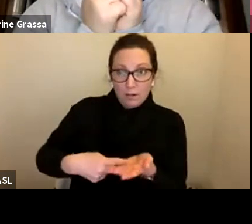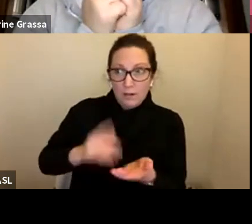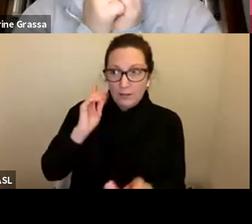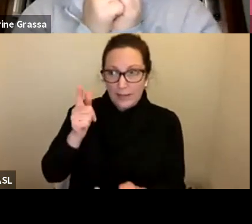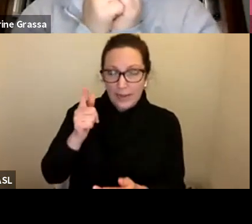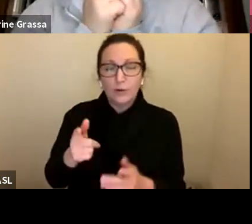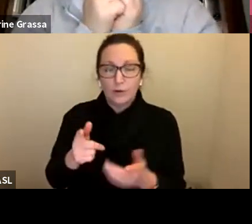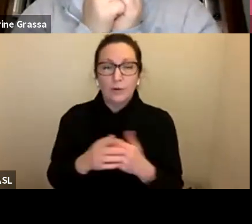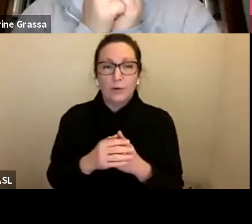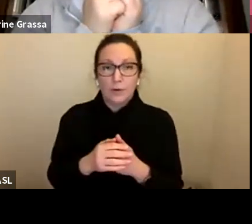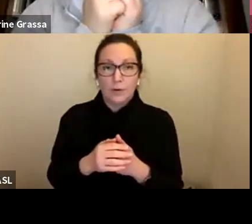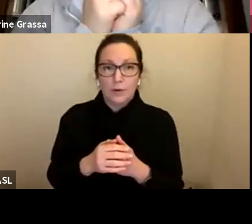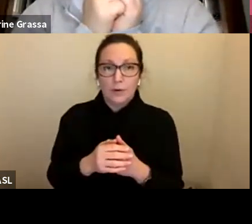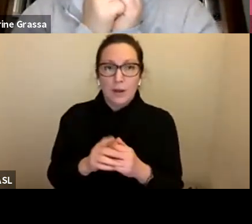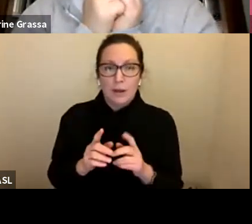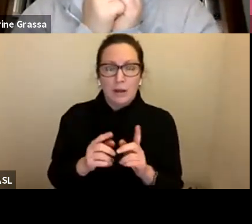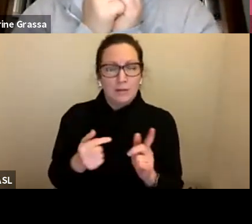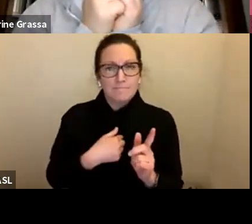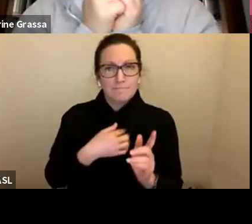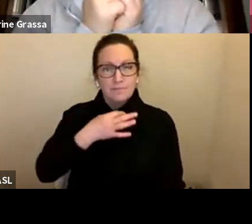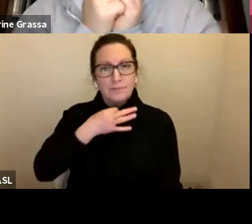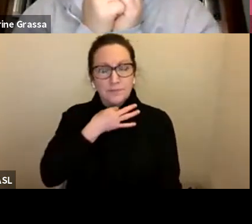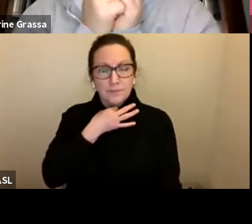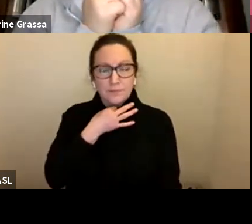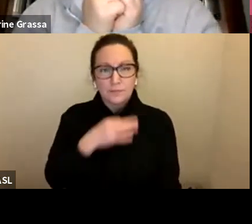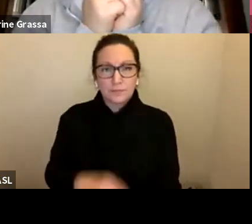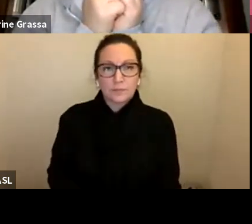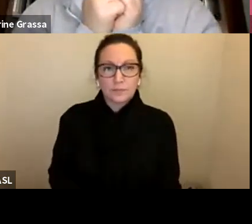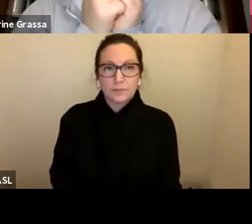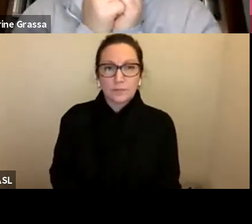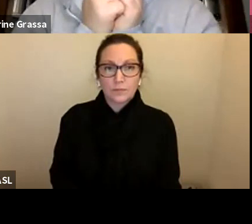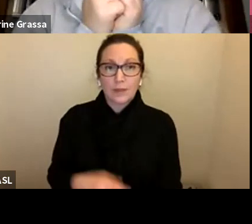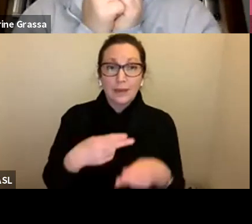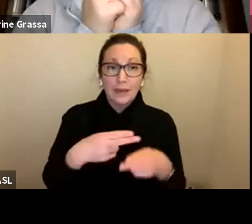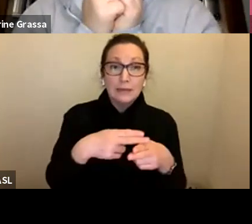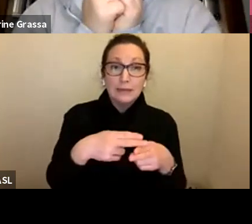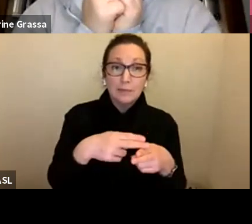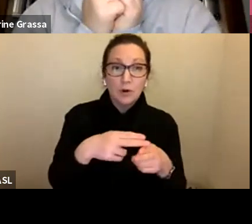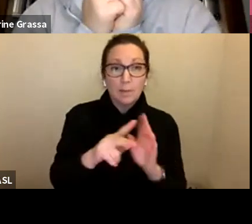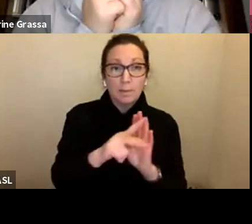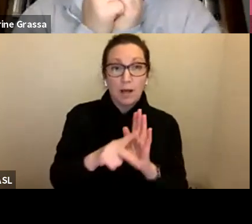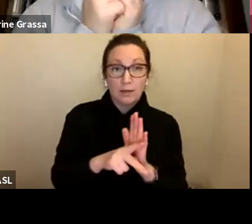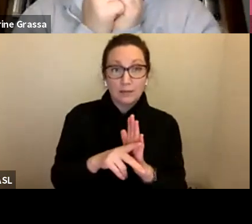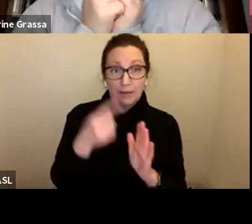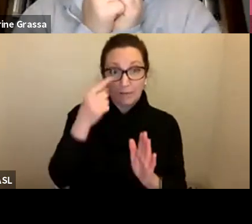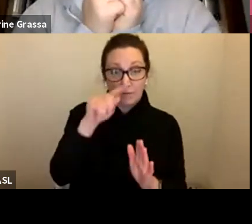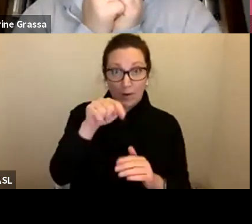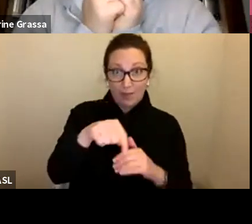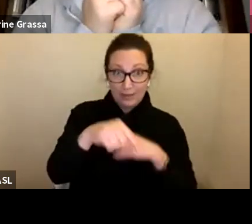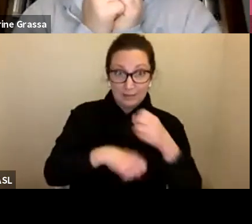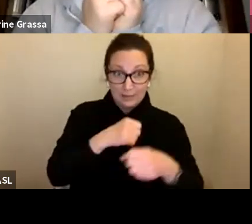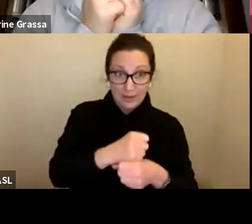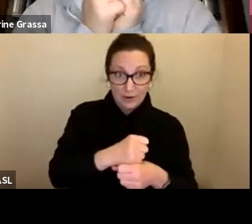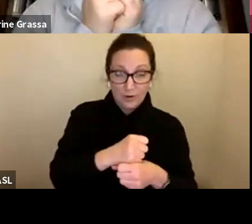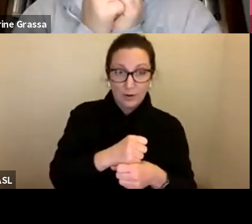fine. I was unclear as to whether or not the temporary policy that was approved for this year, if the process has